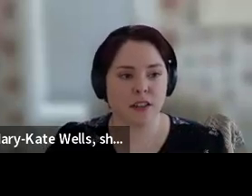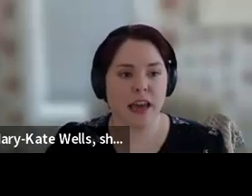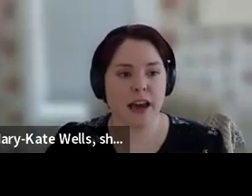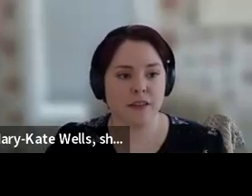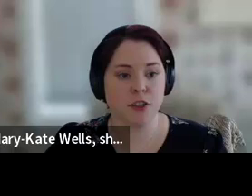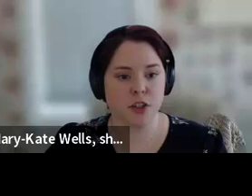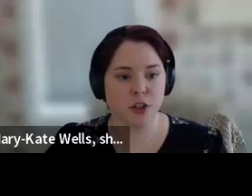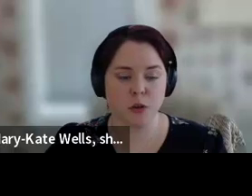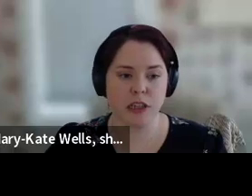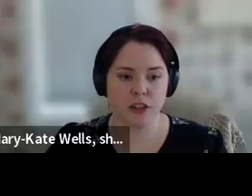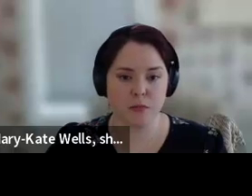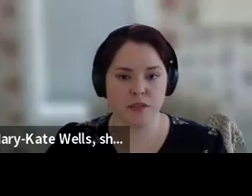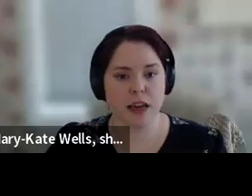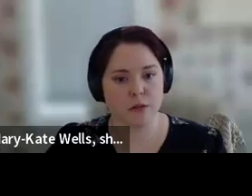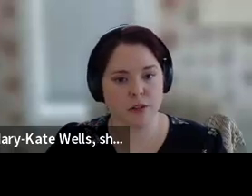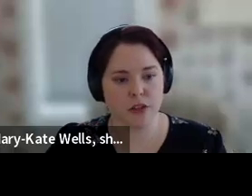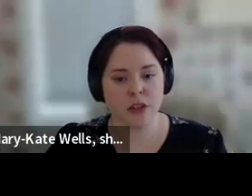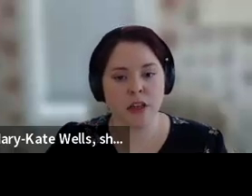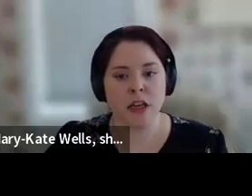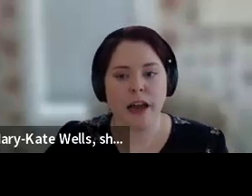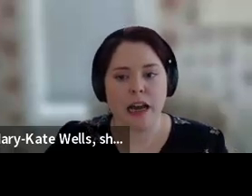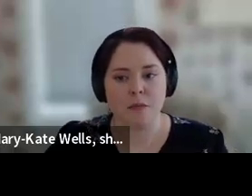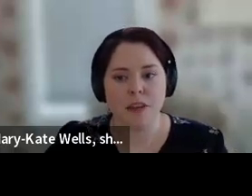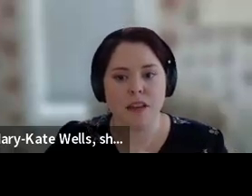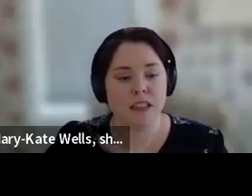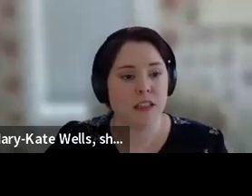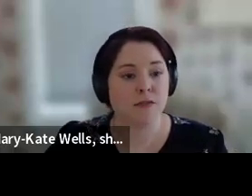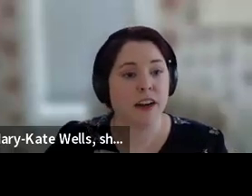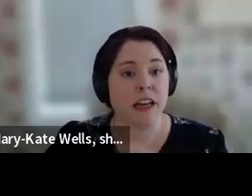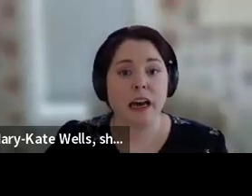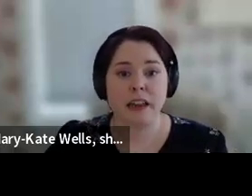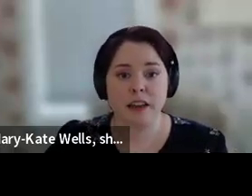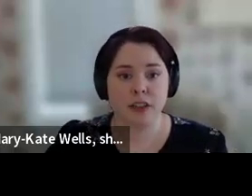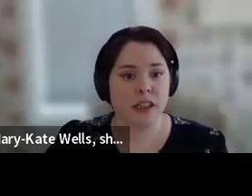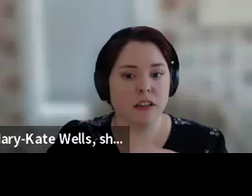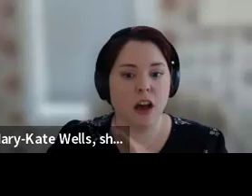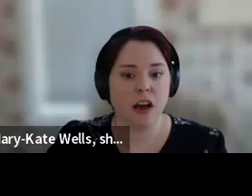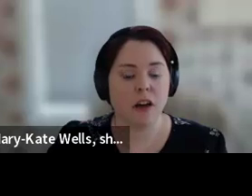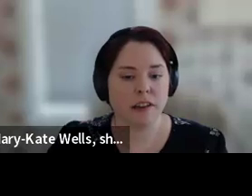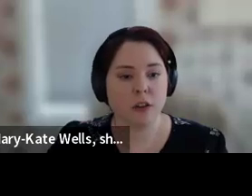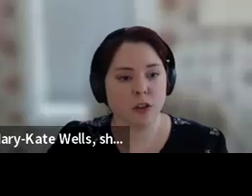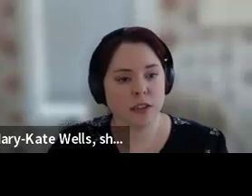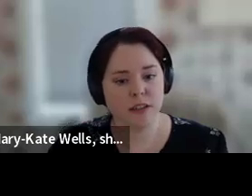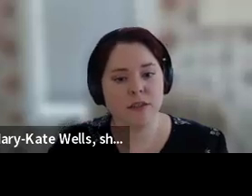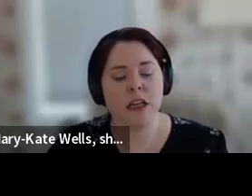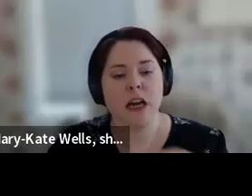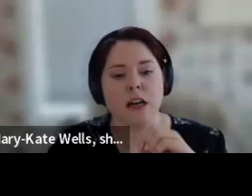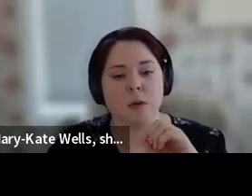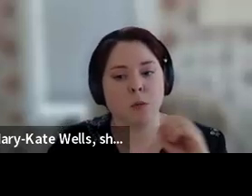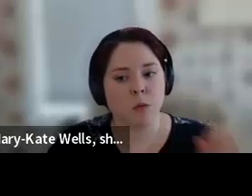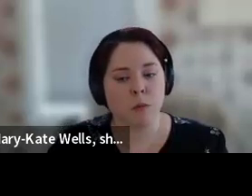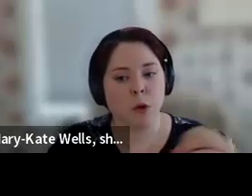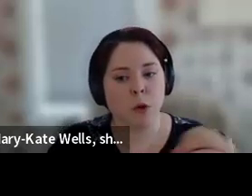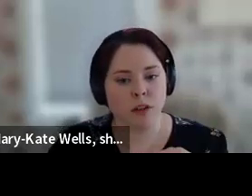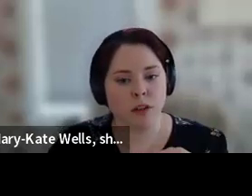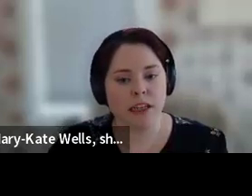and SILCs have to do in terms of outreach. This is very high level and not all inclusive.